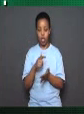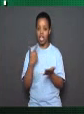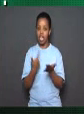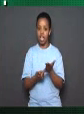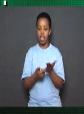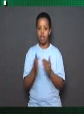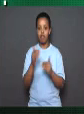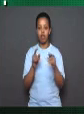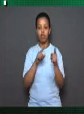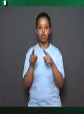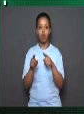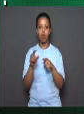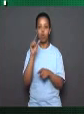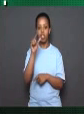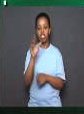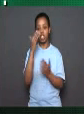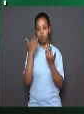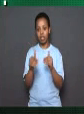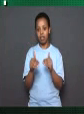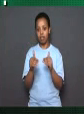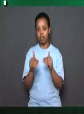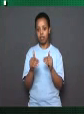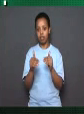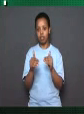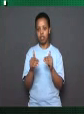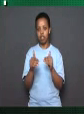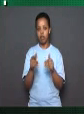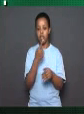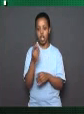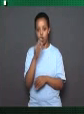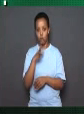vary slightly according to each individual.